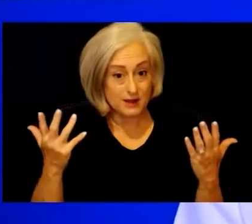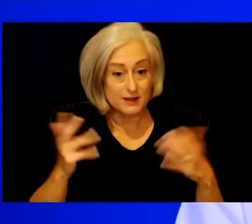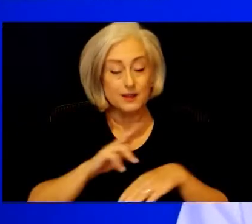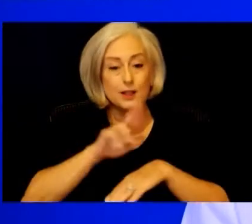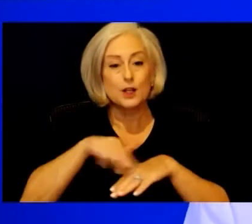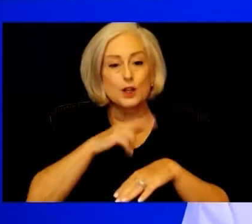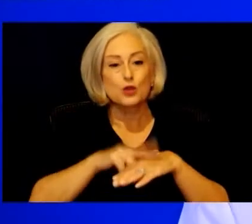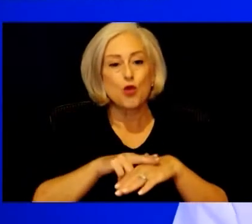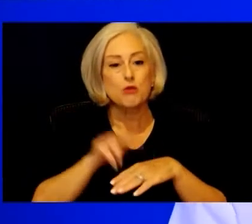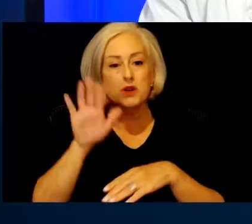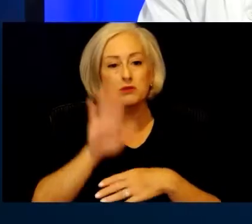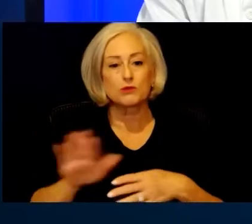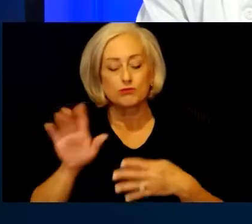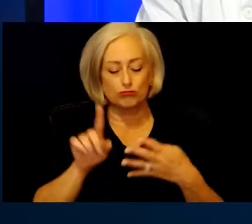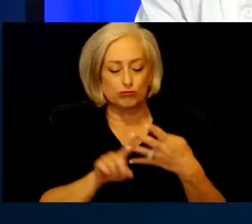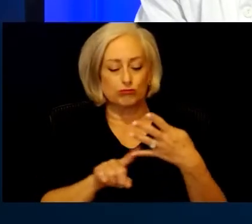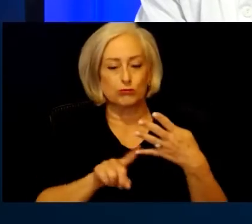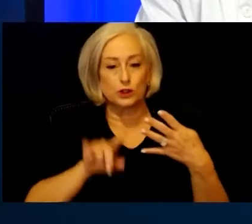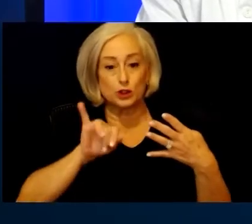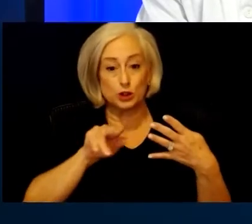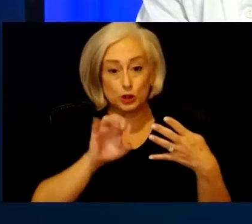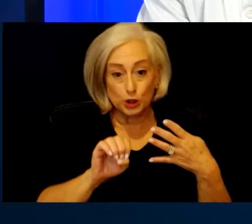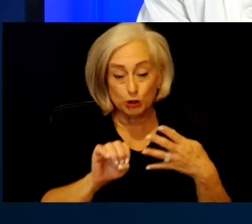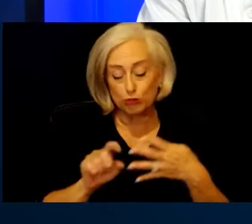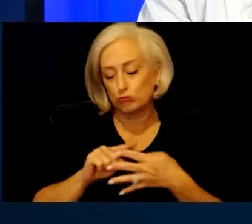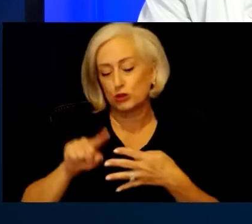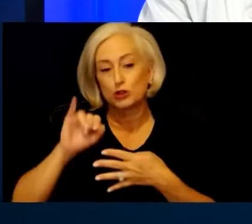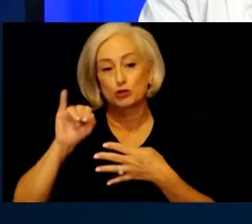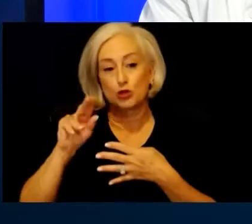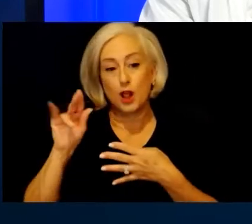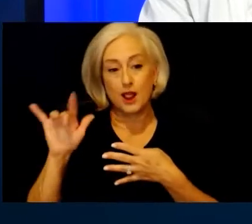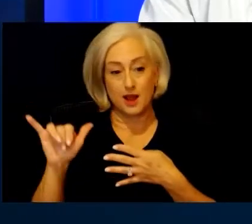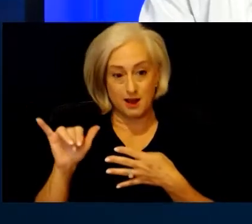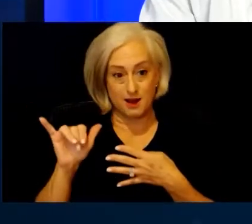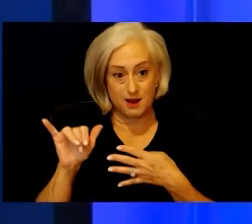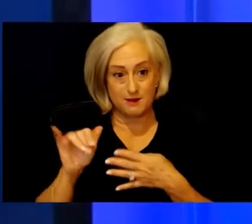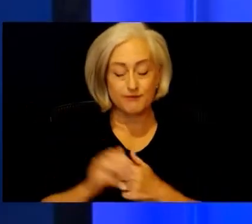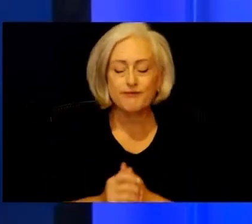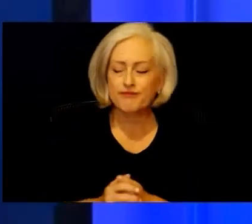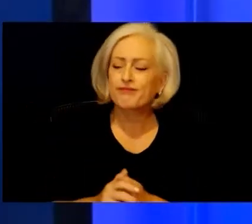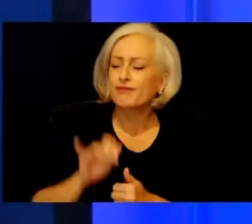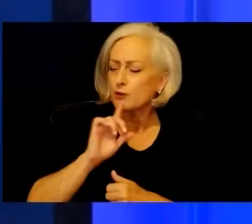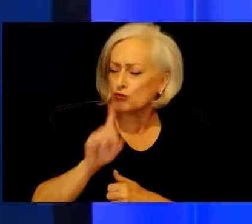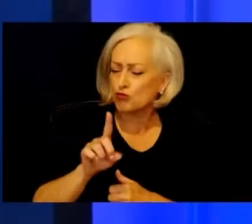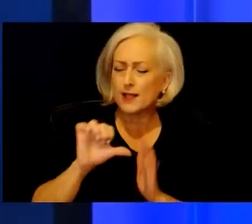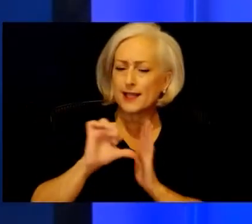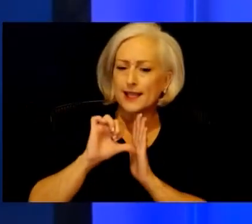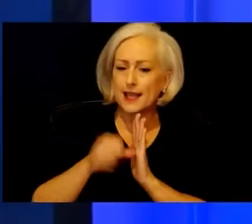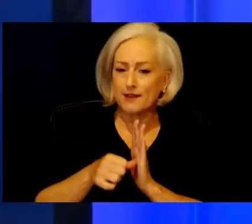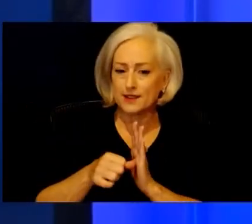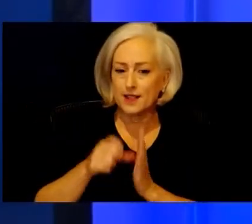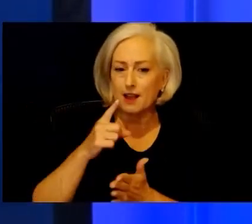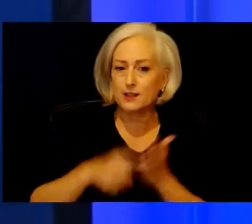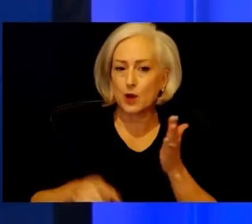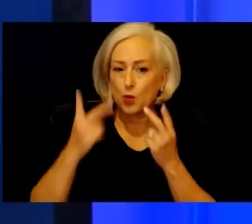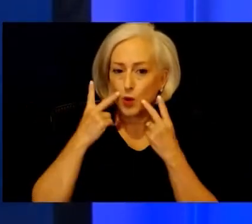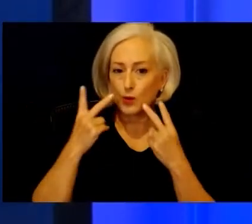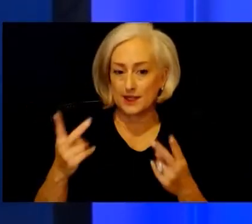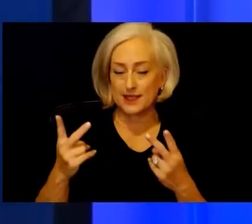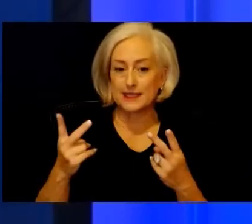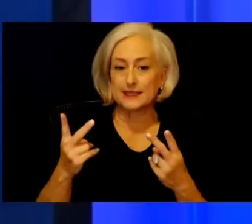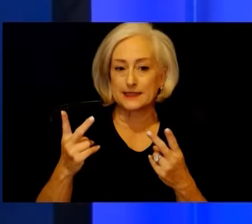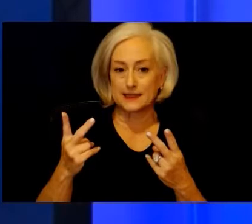early July. All right. Yeah, and I think this just points out, again, what we have seen now in the later stages of this